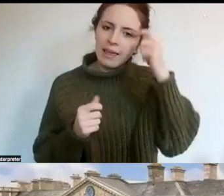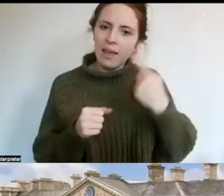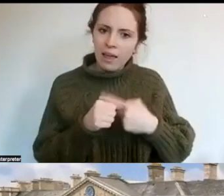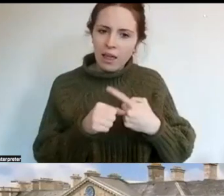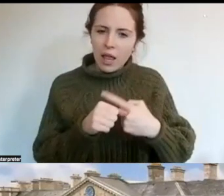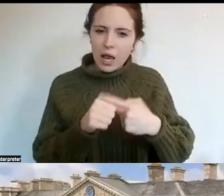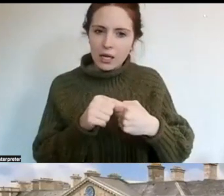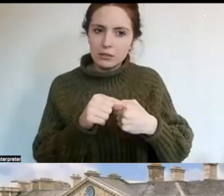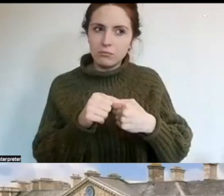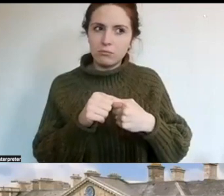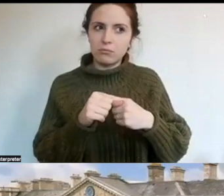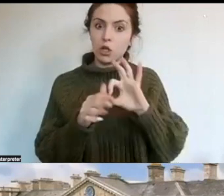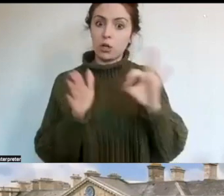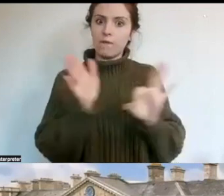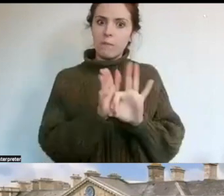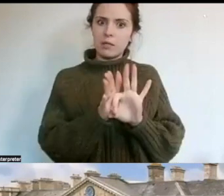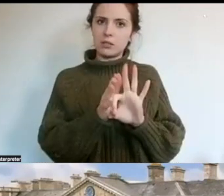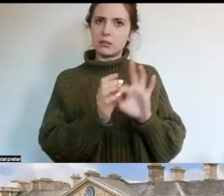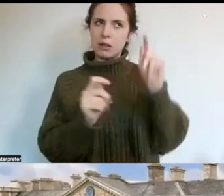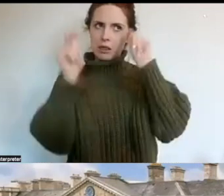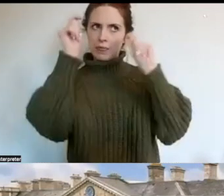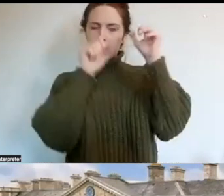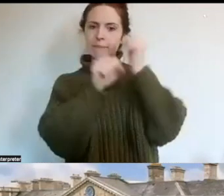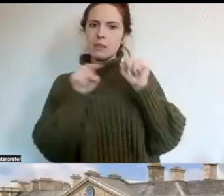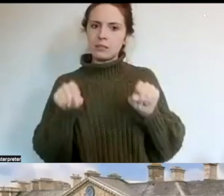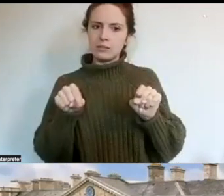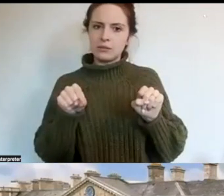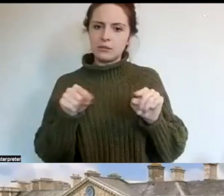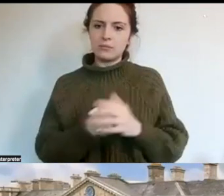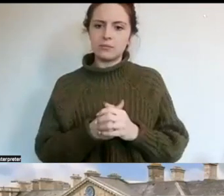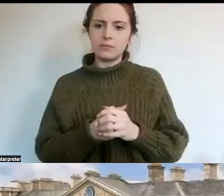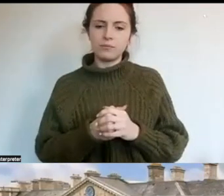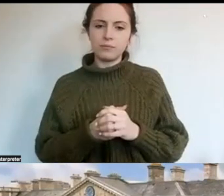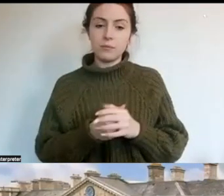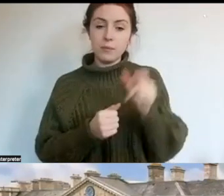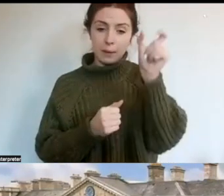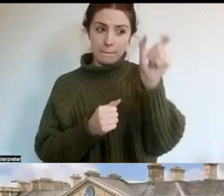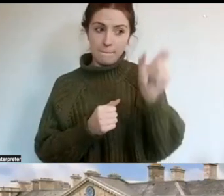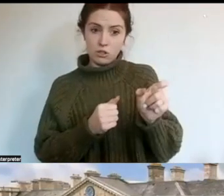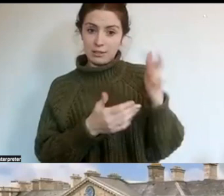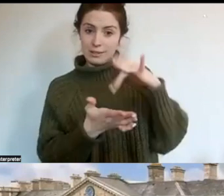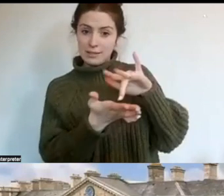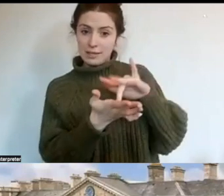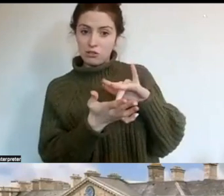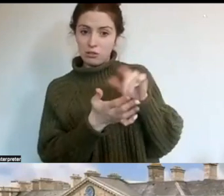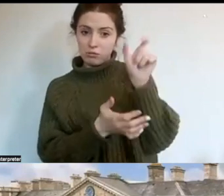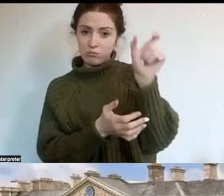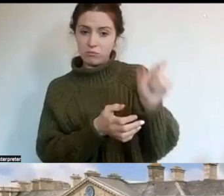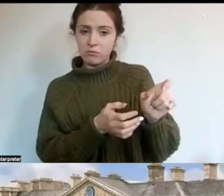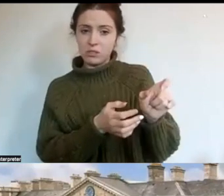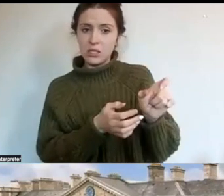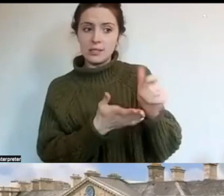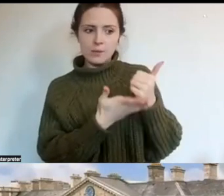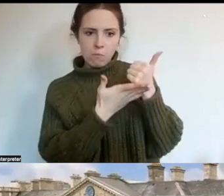levels. I think we need to ensure that person-centeredness, that the person-centered